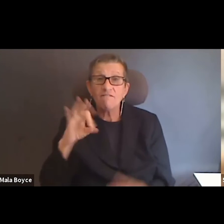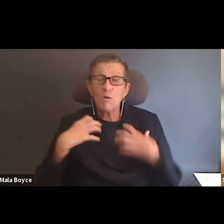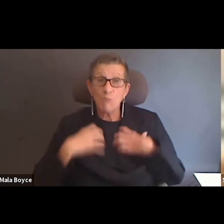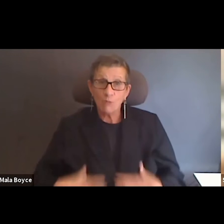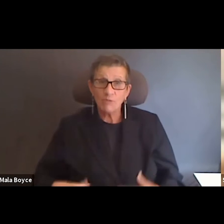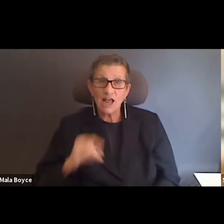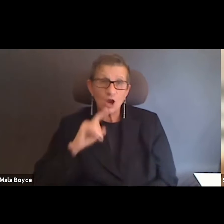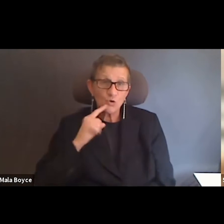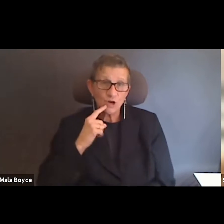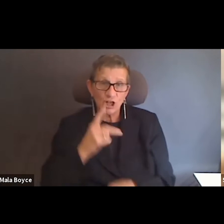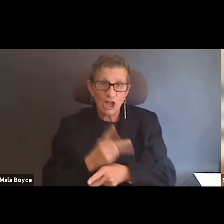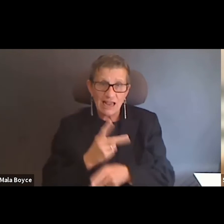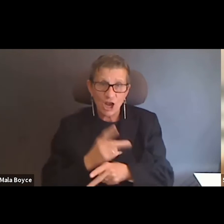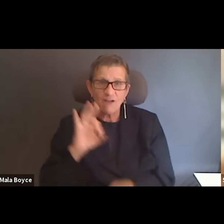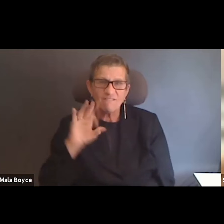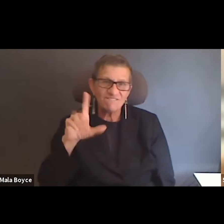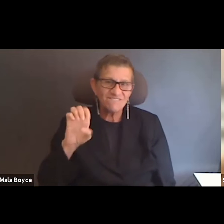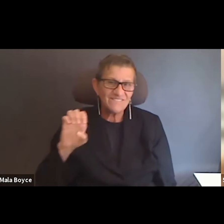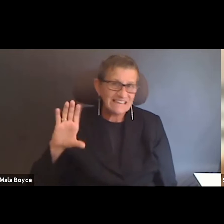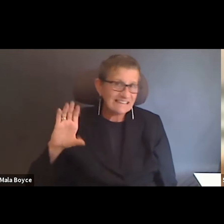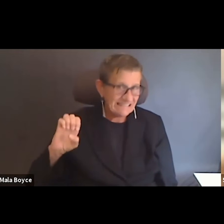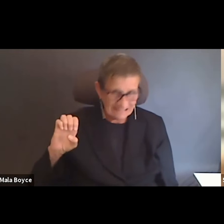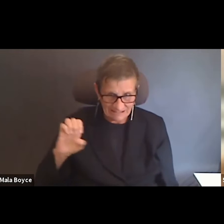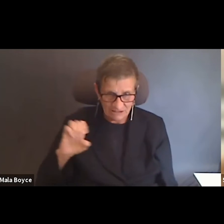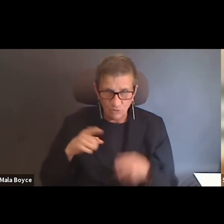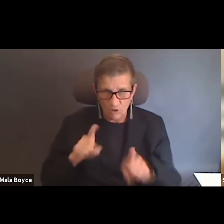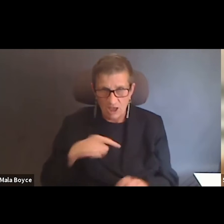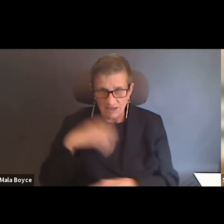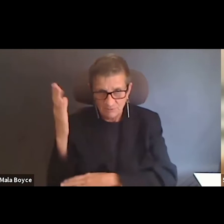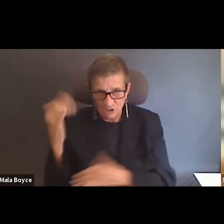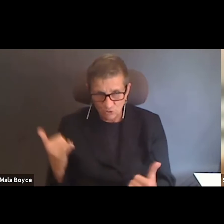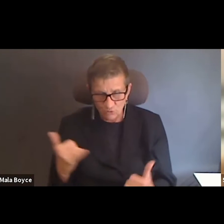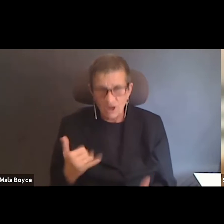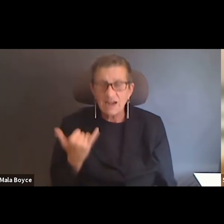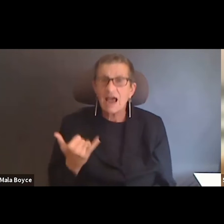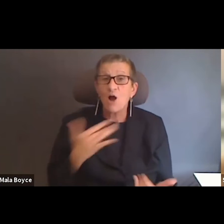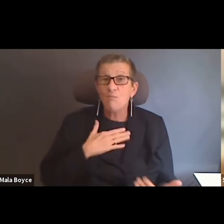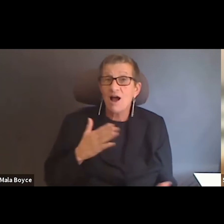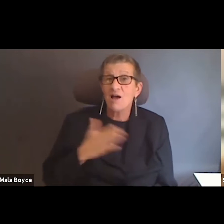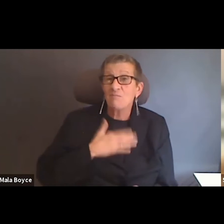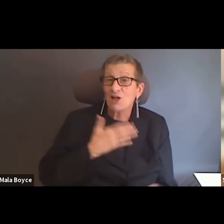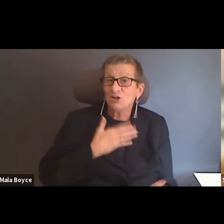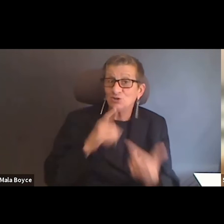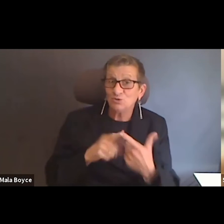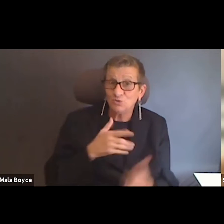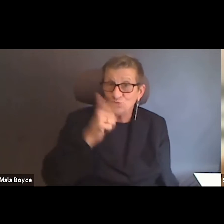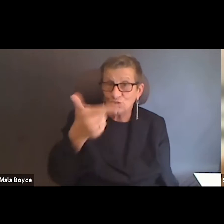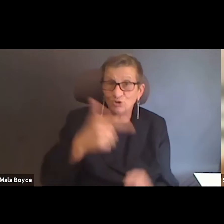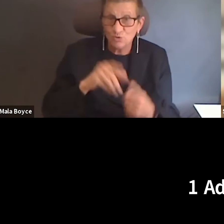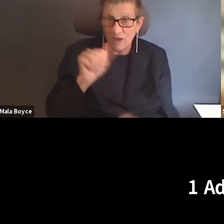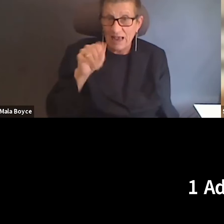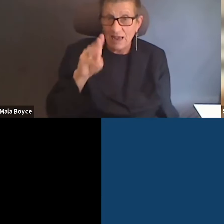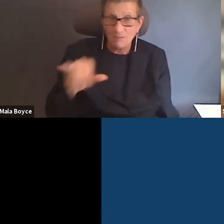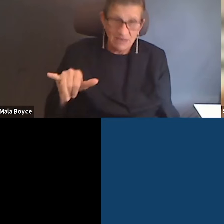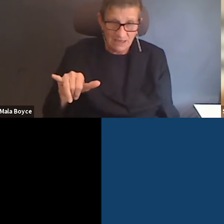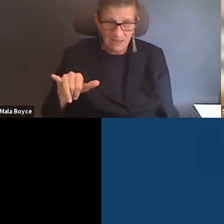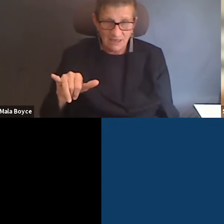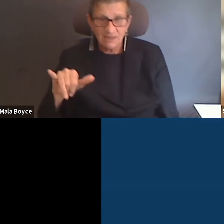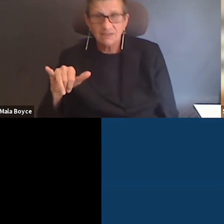Fleece, as I speak to you today. It is now my pleasure to turn it over to Amy Whitesall.